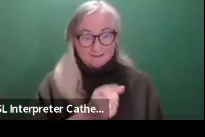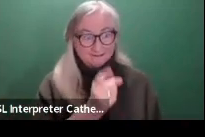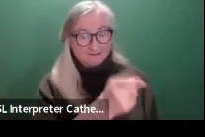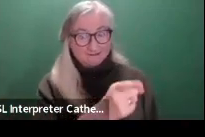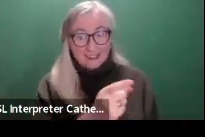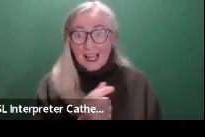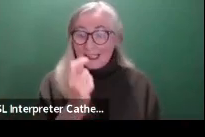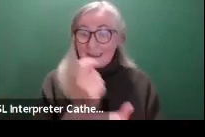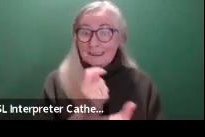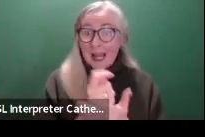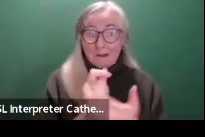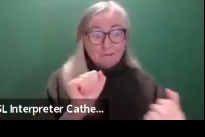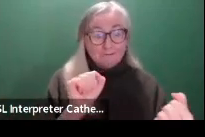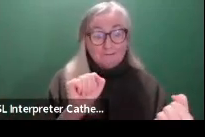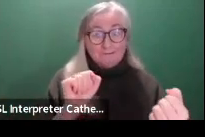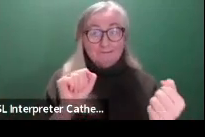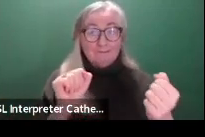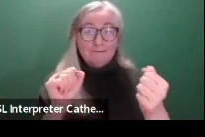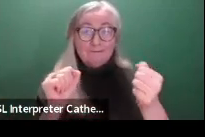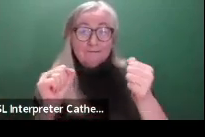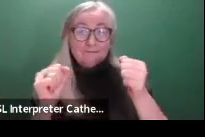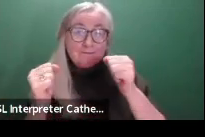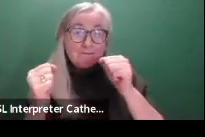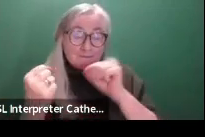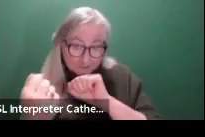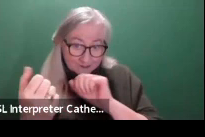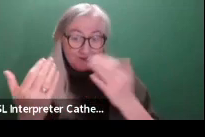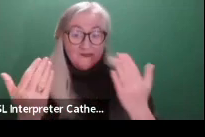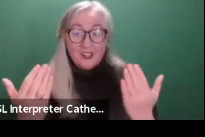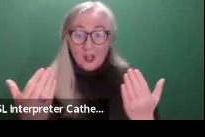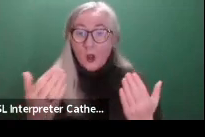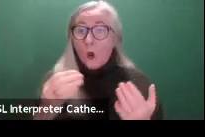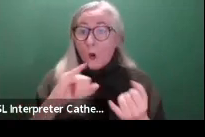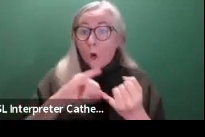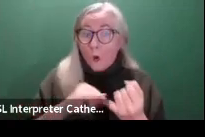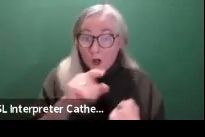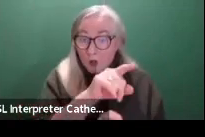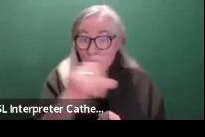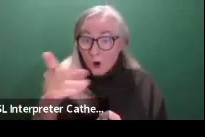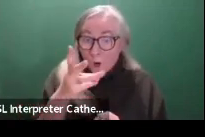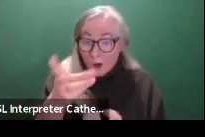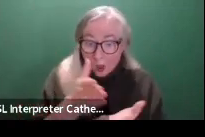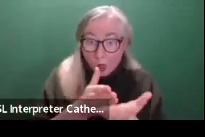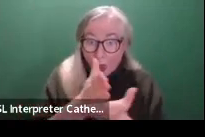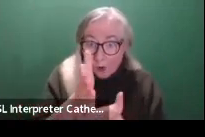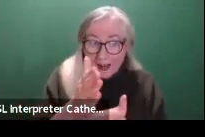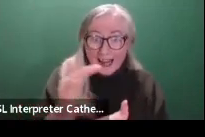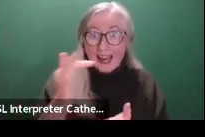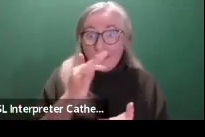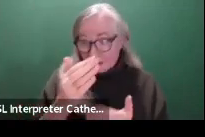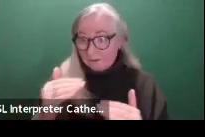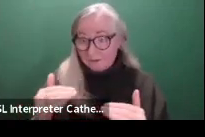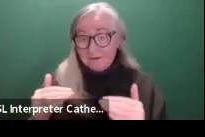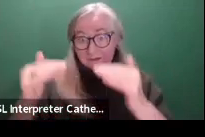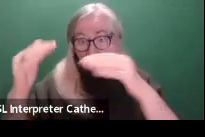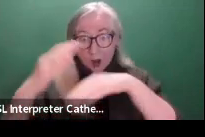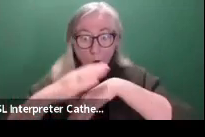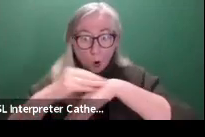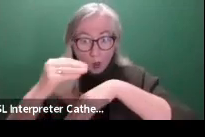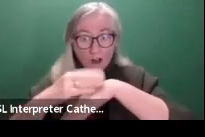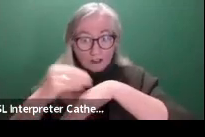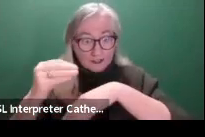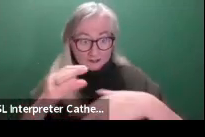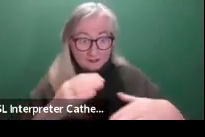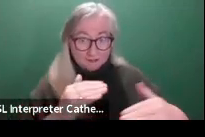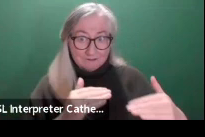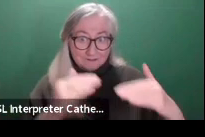of transition that if people who are going to have it are lucky enough to age, because it is an